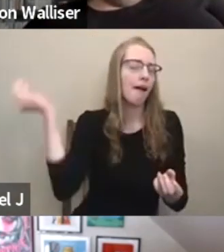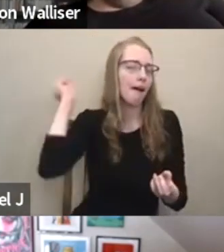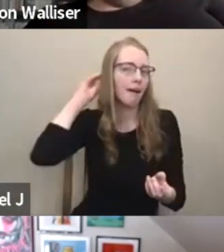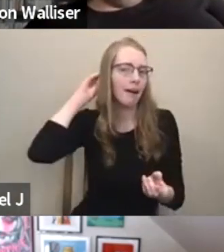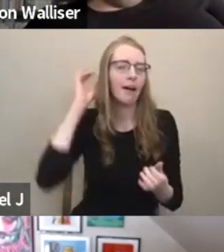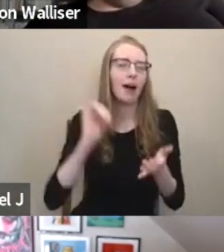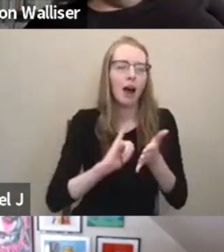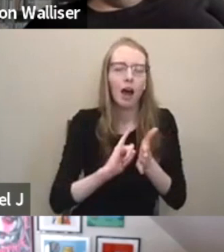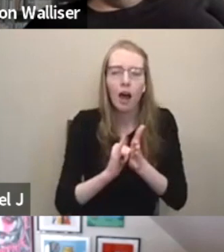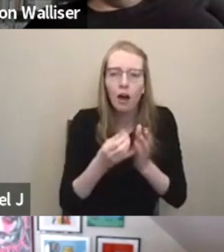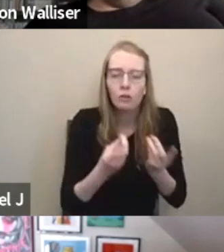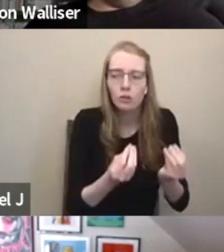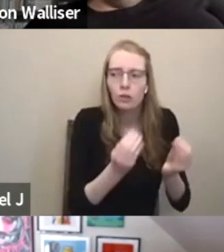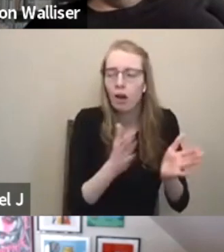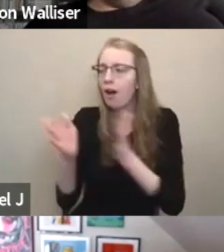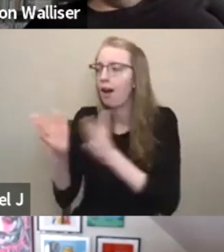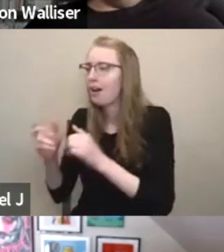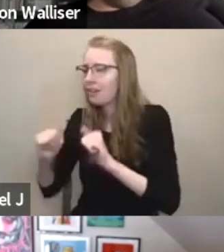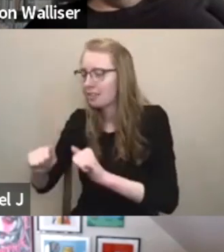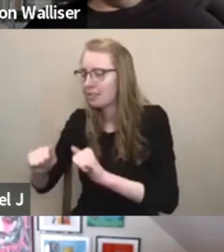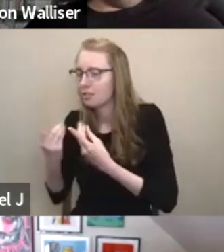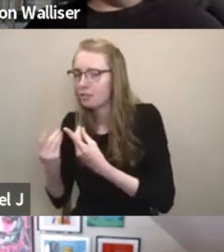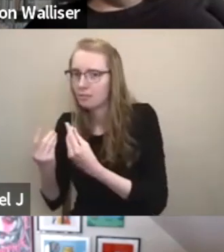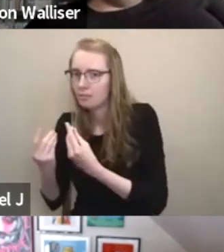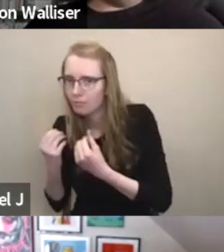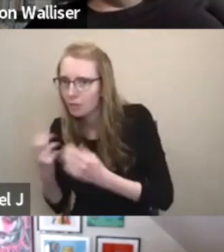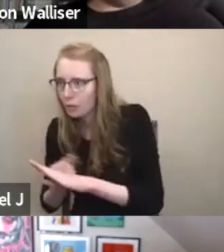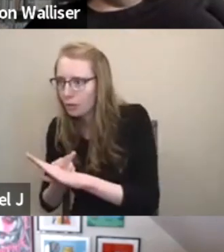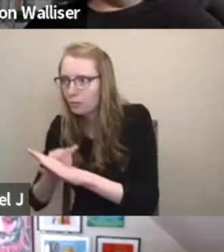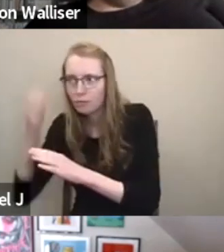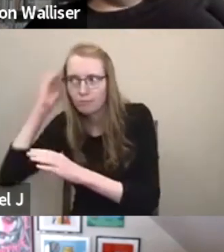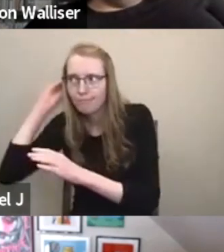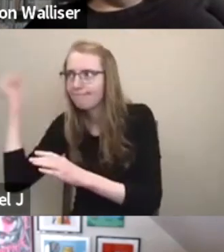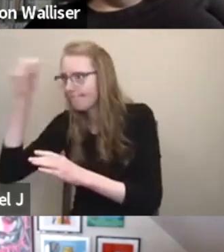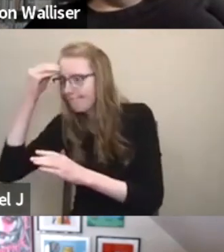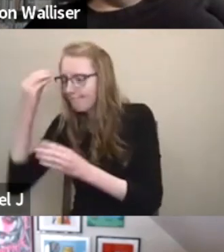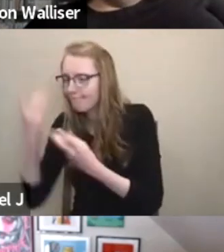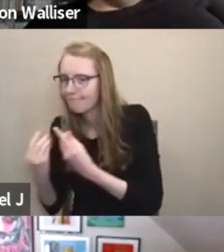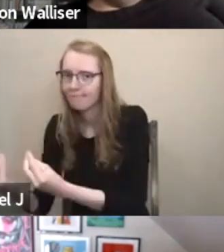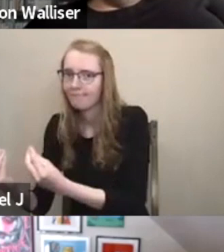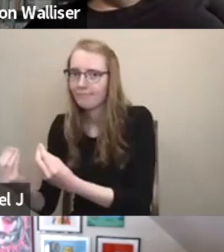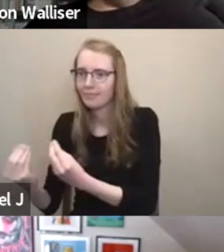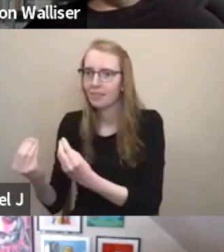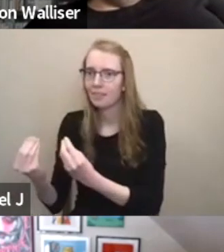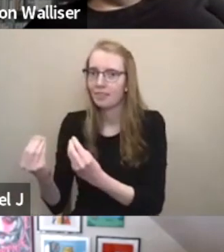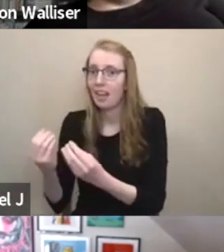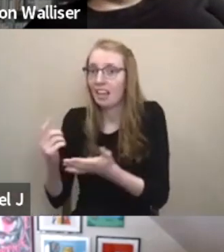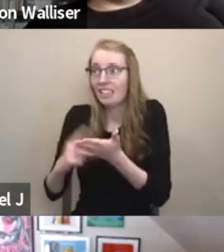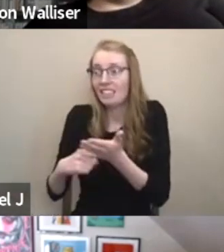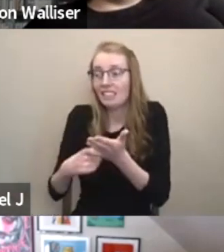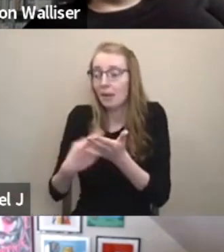I started to wean those off and then add more professional as I went along. And sometimes, yes, it would mean that I would have a